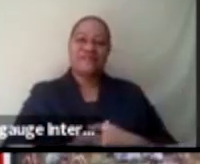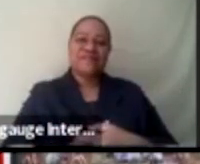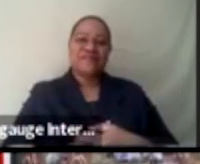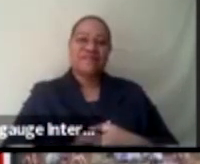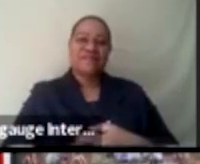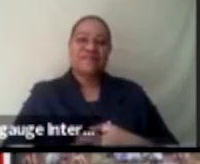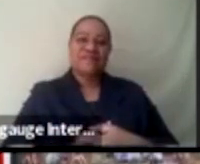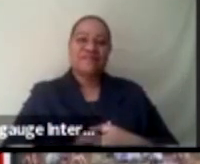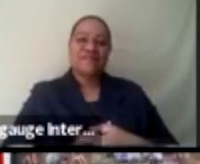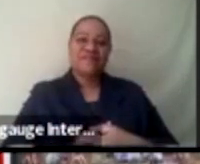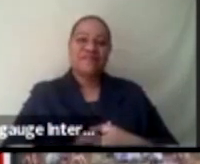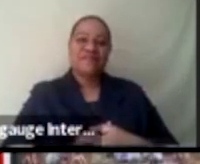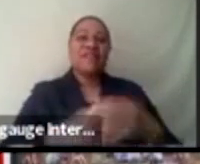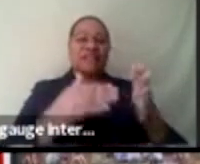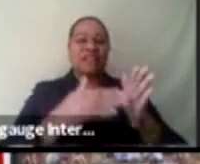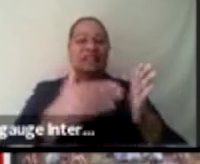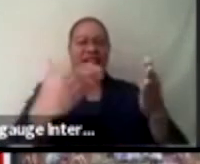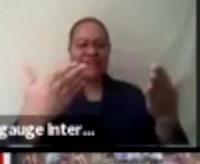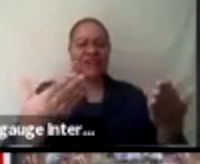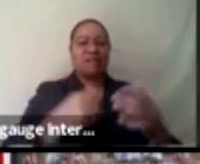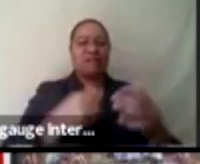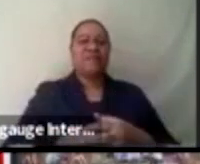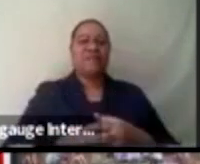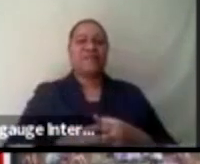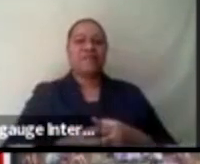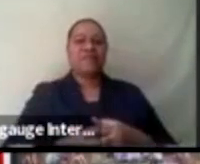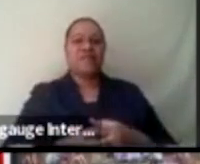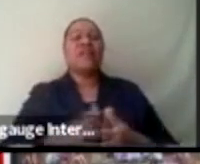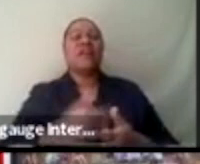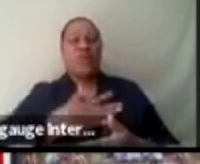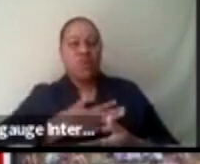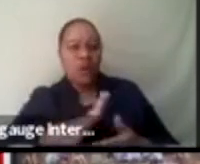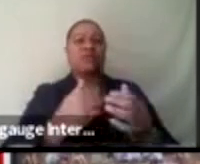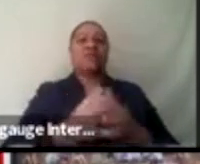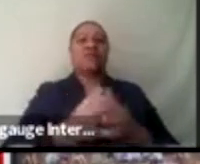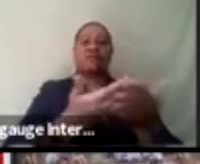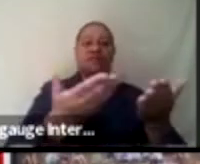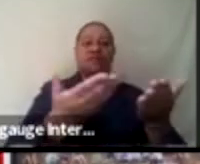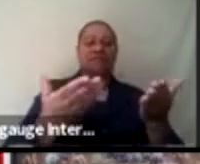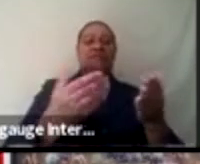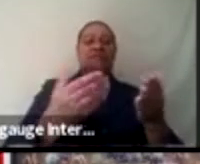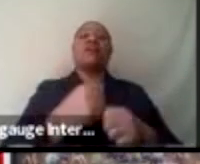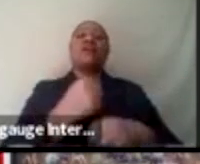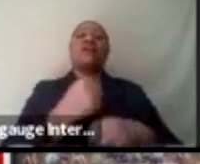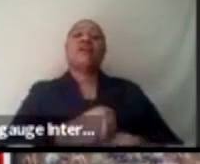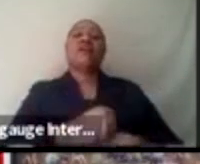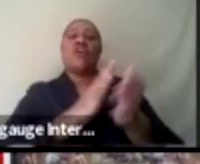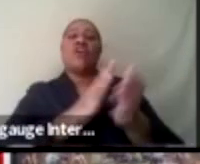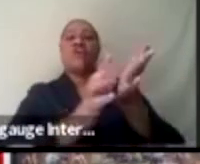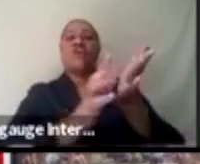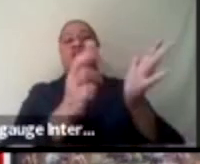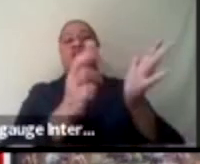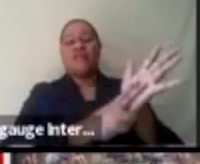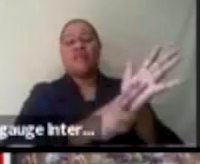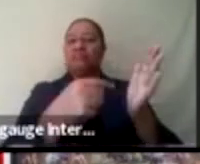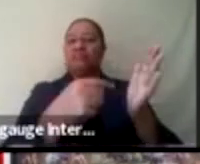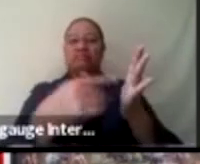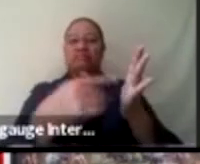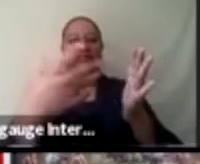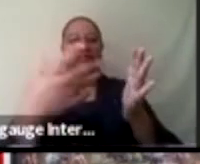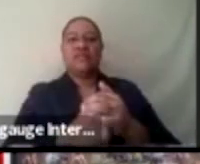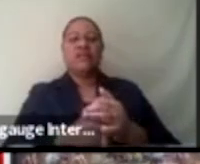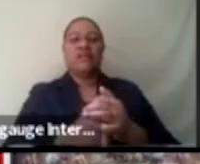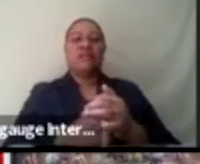It would be remiss of me if I did not also acknowledge your predecessor, the Honorable Tulapa, for his service